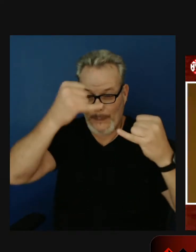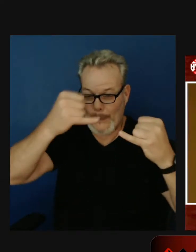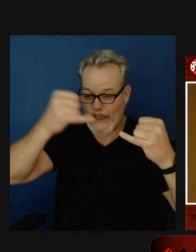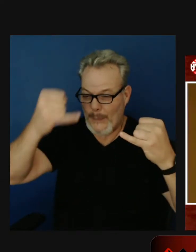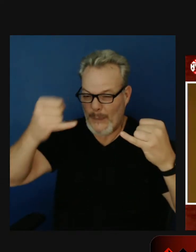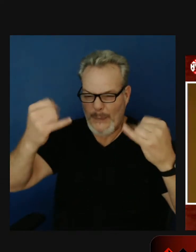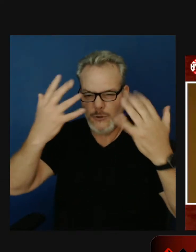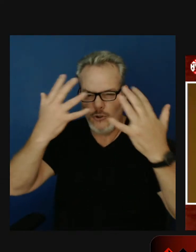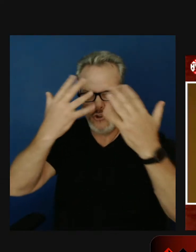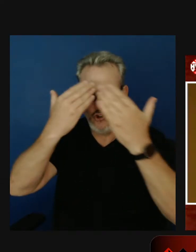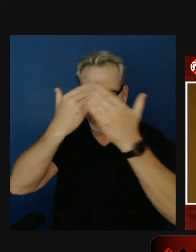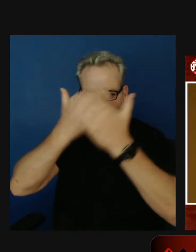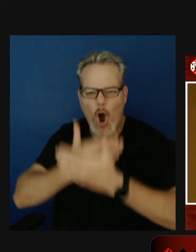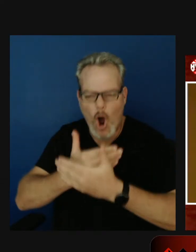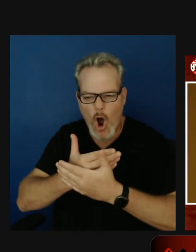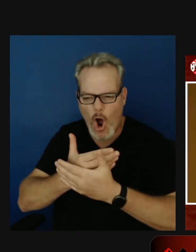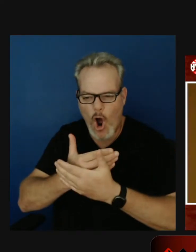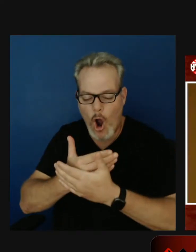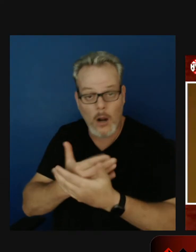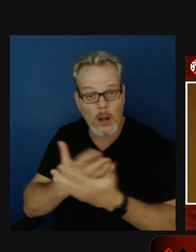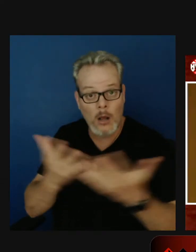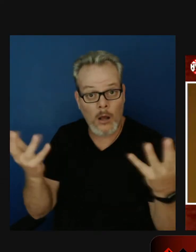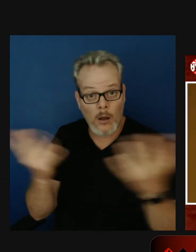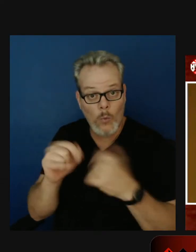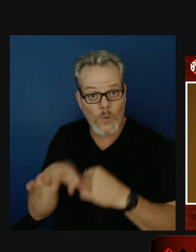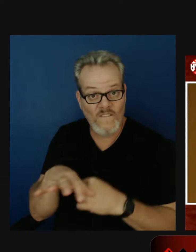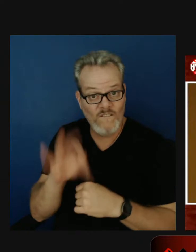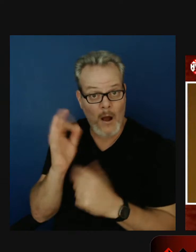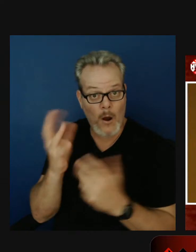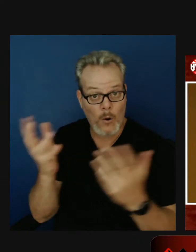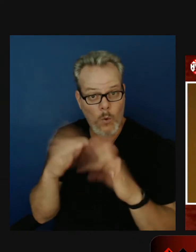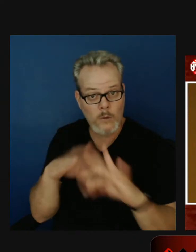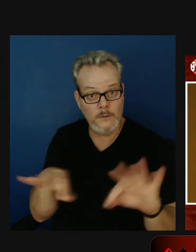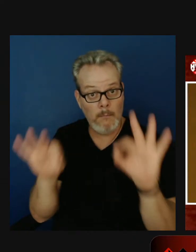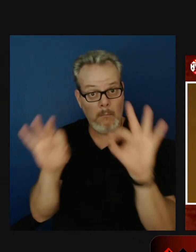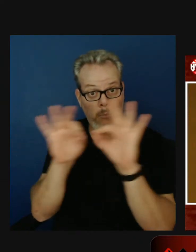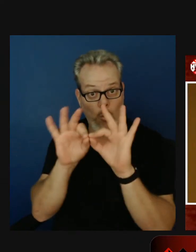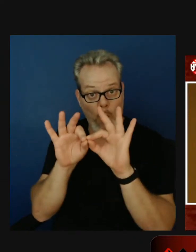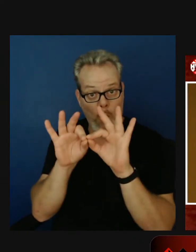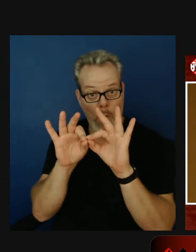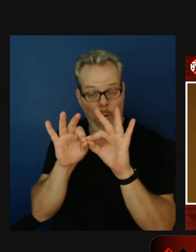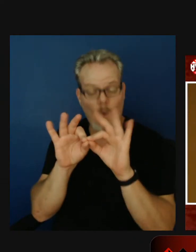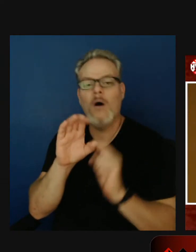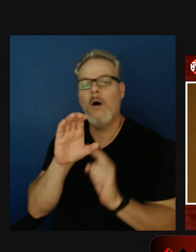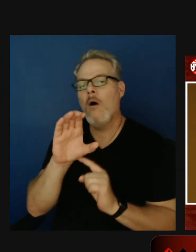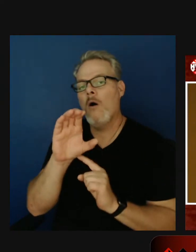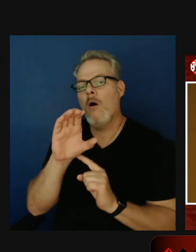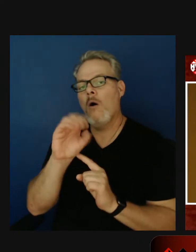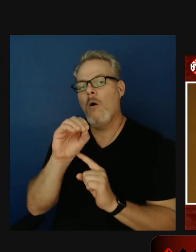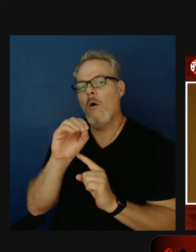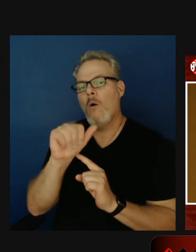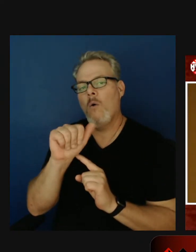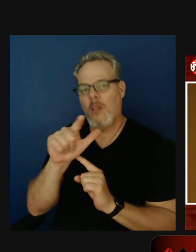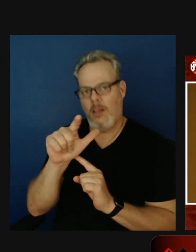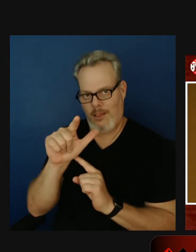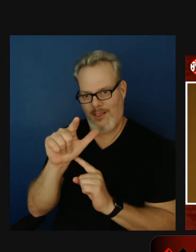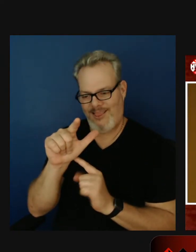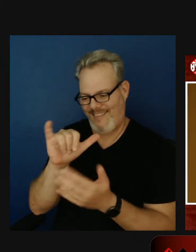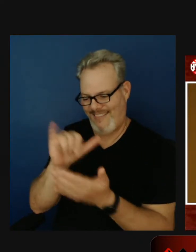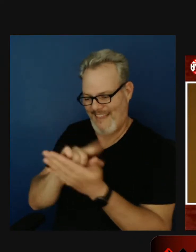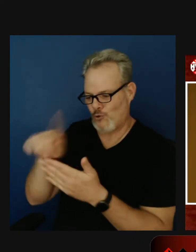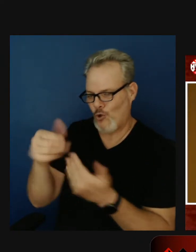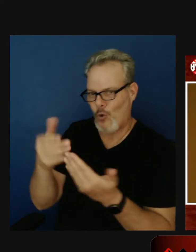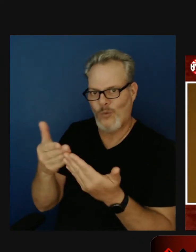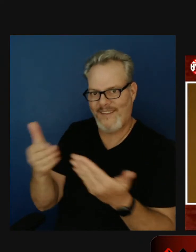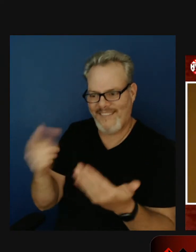And the thing they found here that was of economic importance to them was coal. So that was the only thing in this folio sheet that